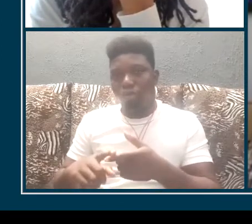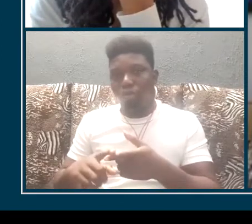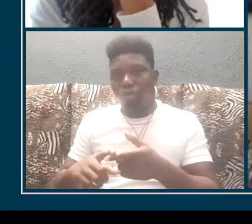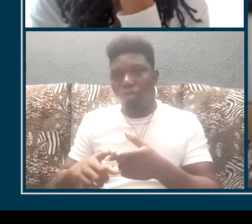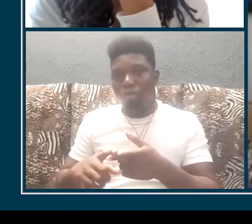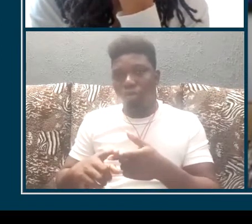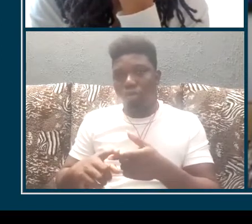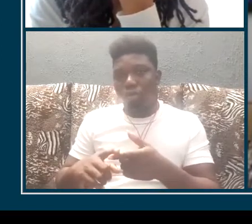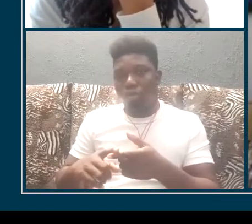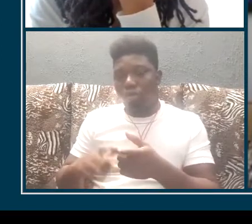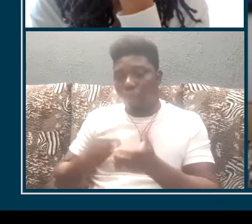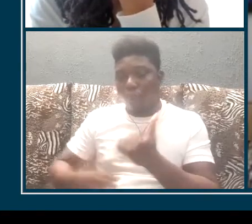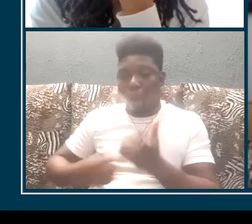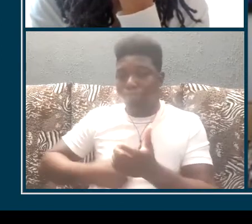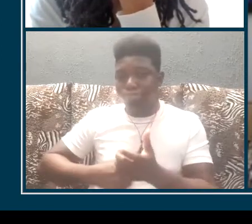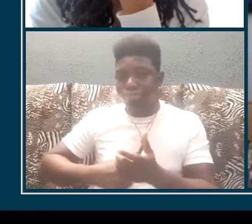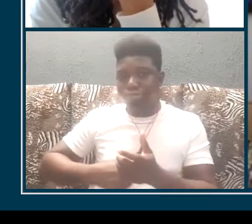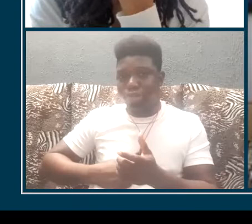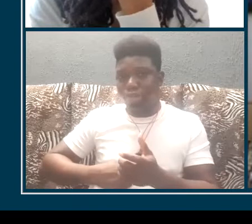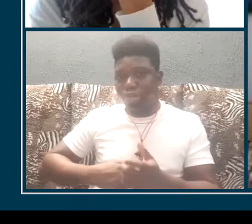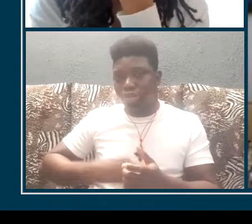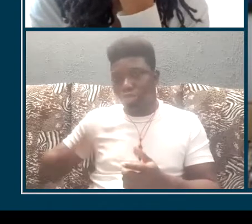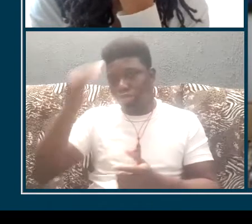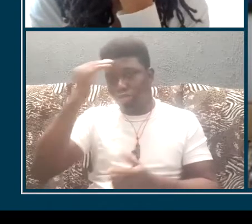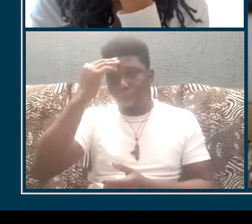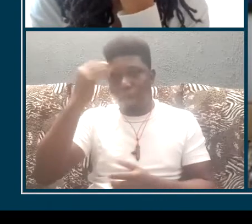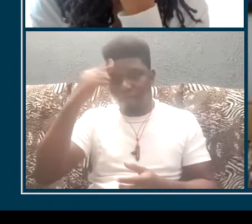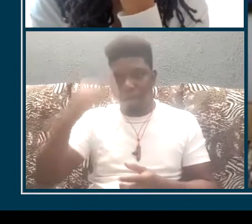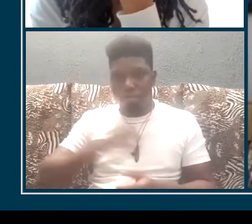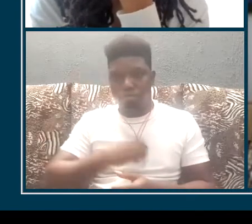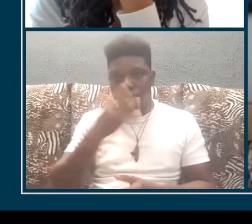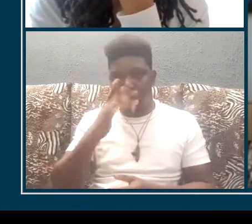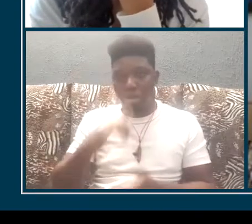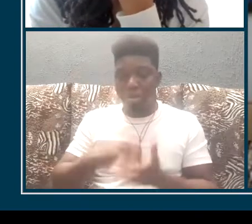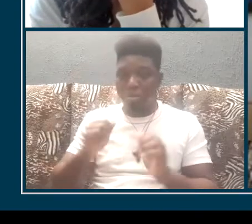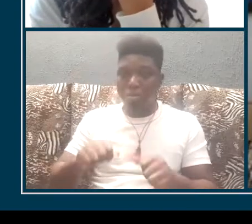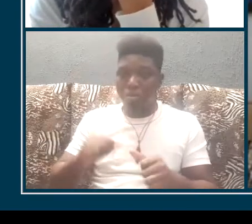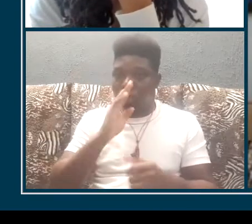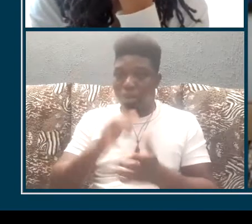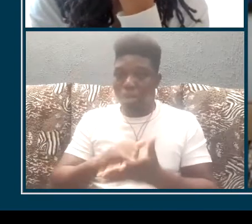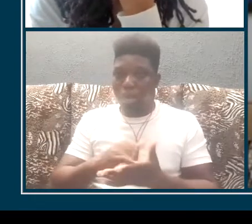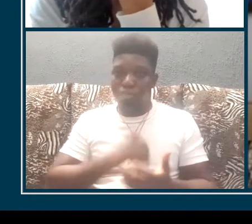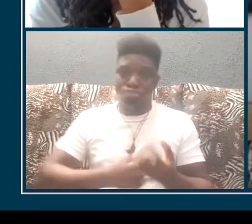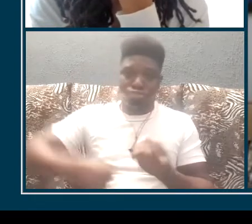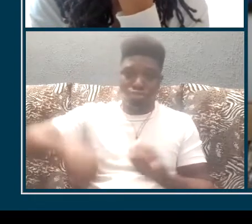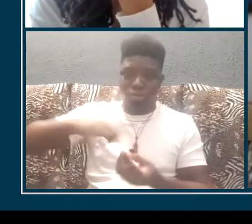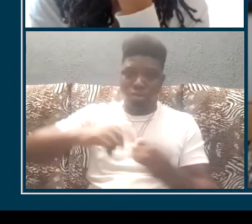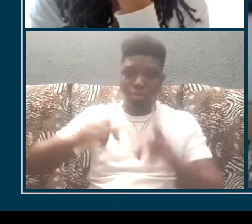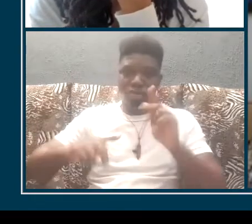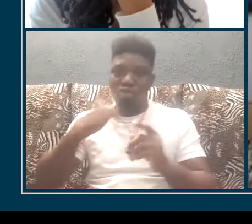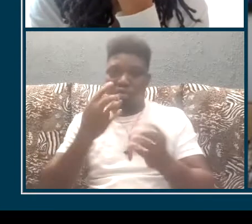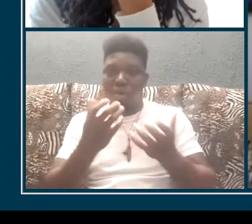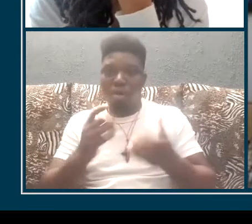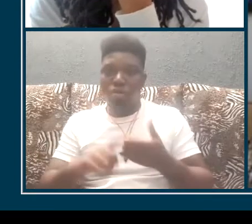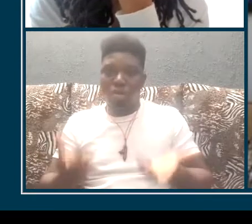it could be that I've been lucky. It could be that I was surrounded by people who wanted to lift me up rather than hold me down. It could